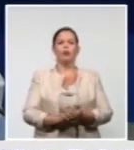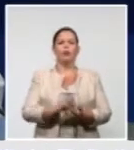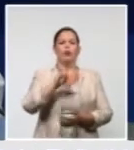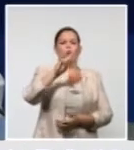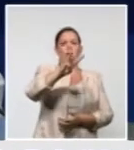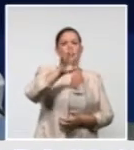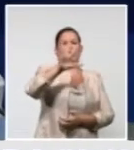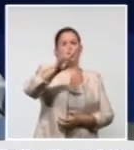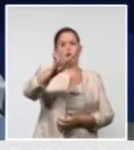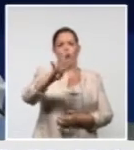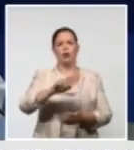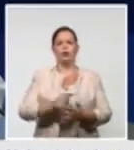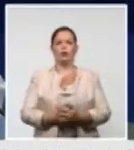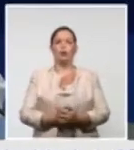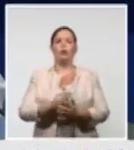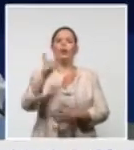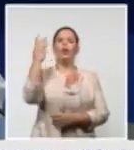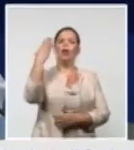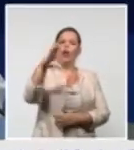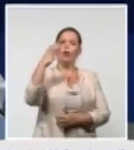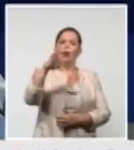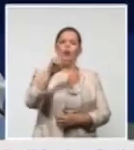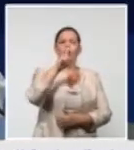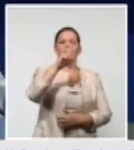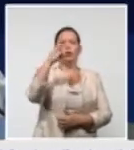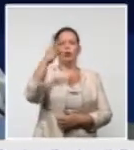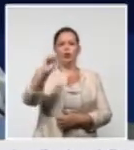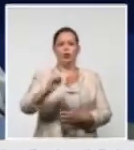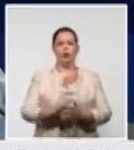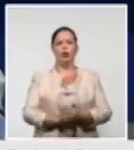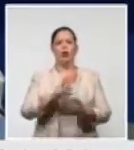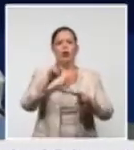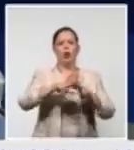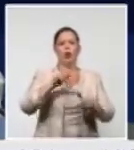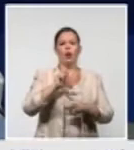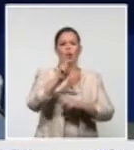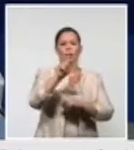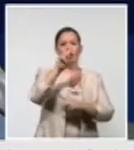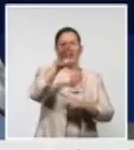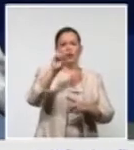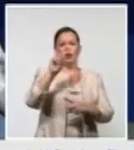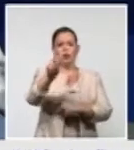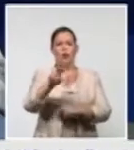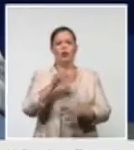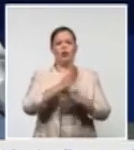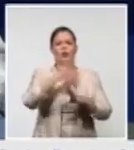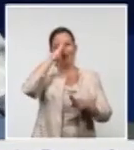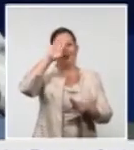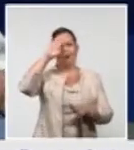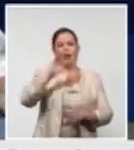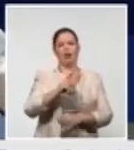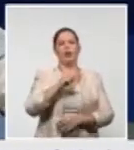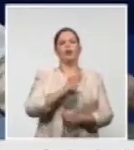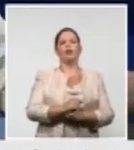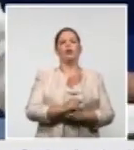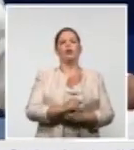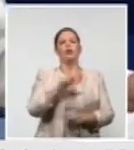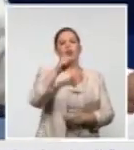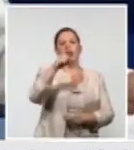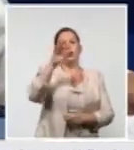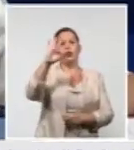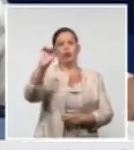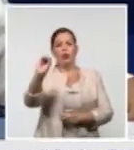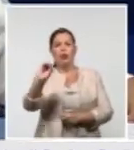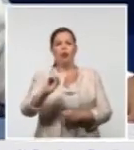Cienfuegos, 354 from Villa Clara, 130 from Camagüey, 102 from